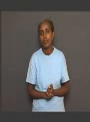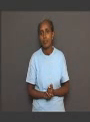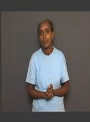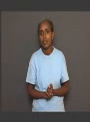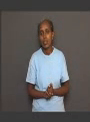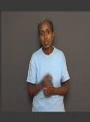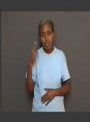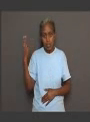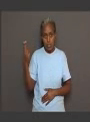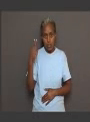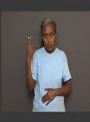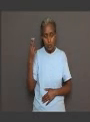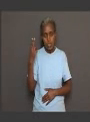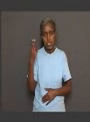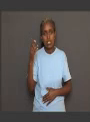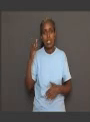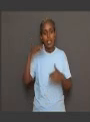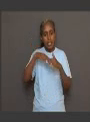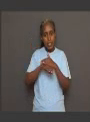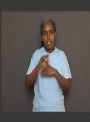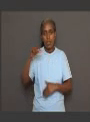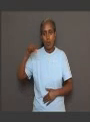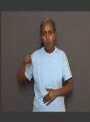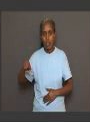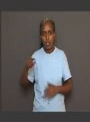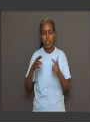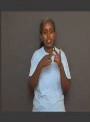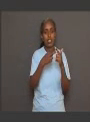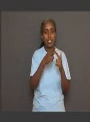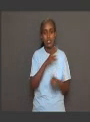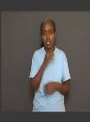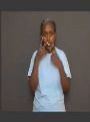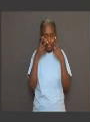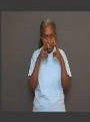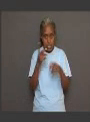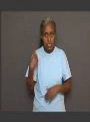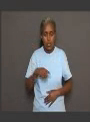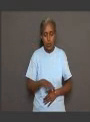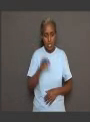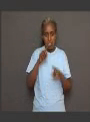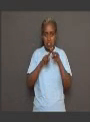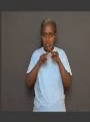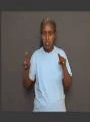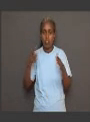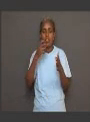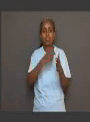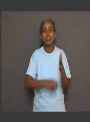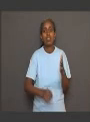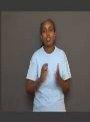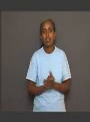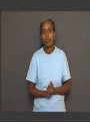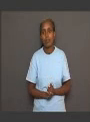Let us use the interquartile range and see if we get a different